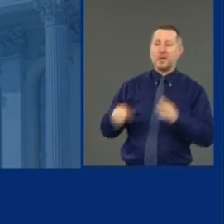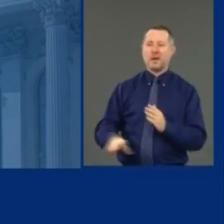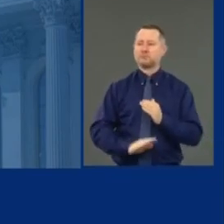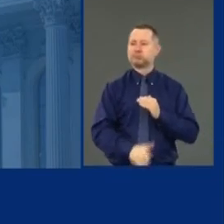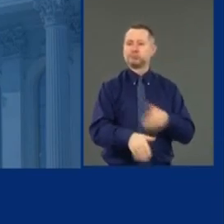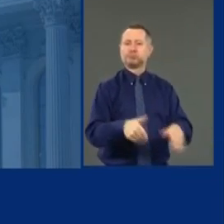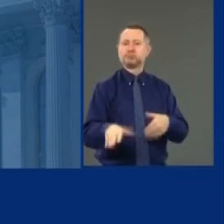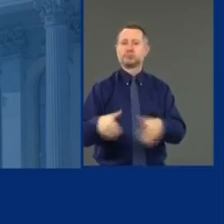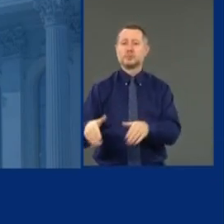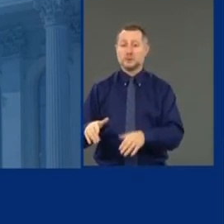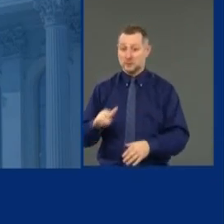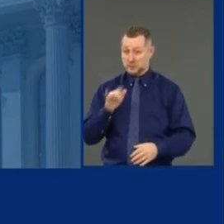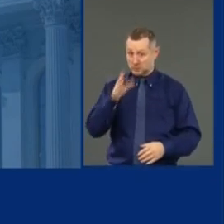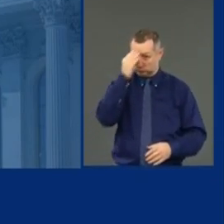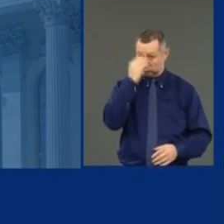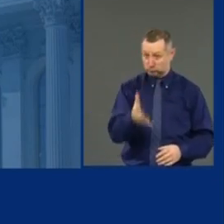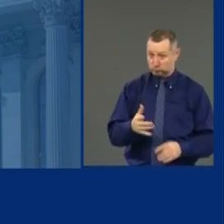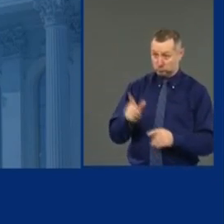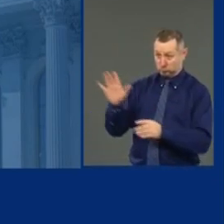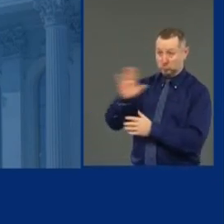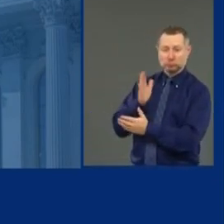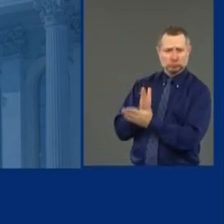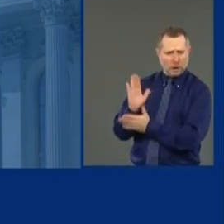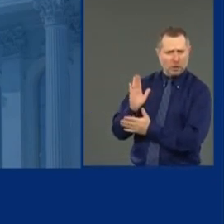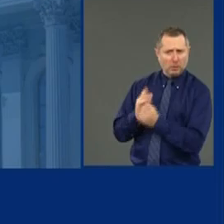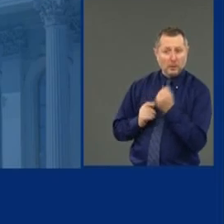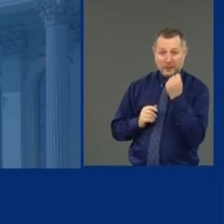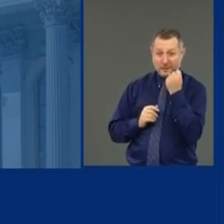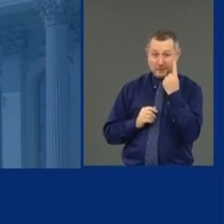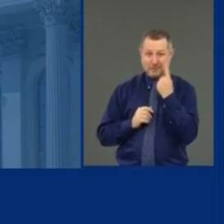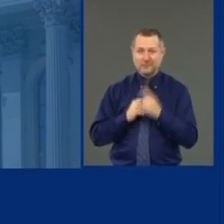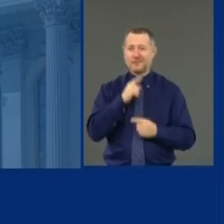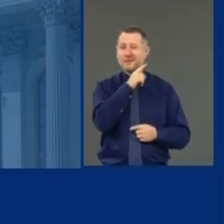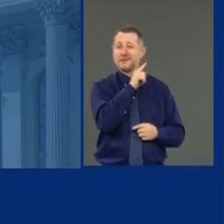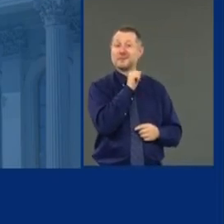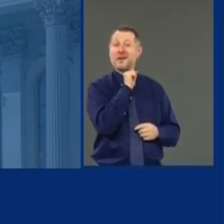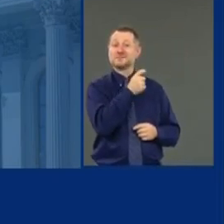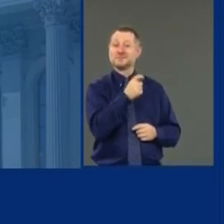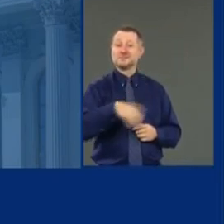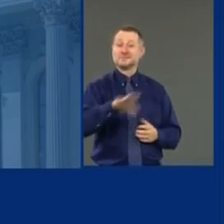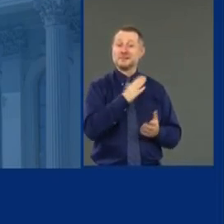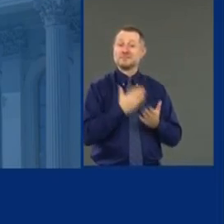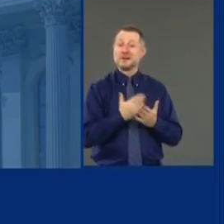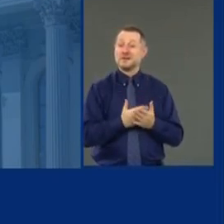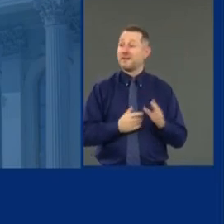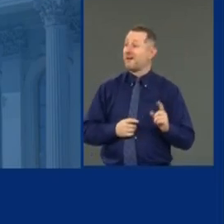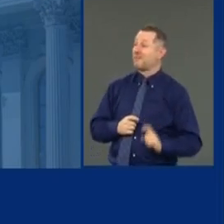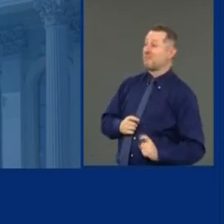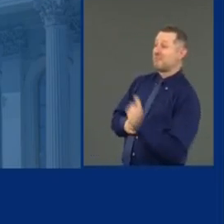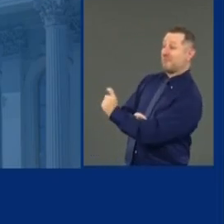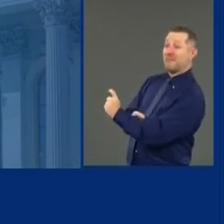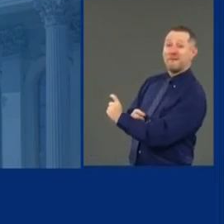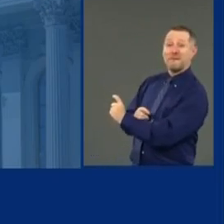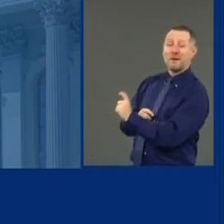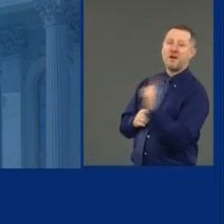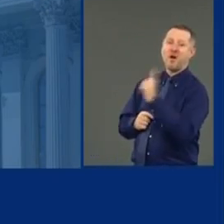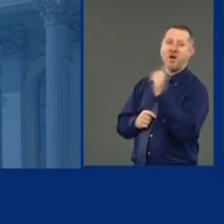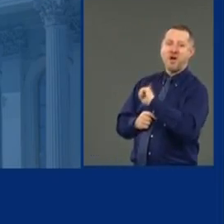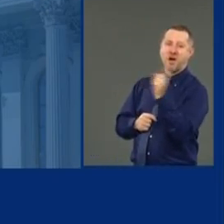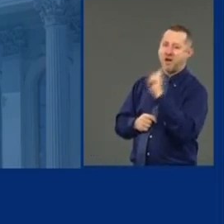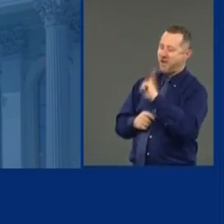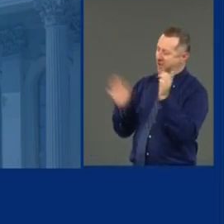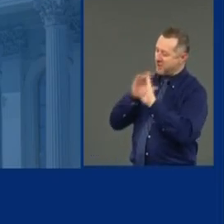corporation's right. But you don't have to subsidize that with government money, right? You shouldn't be giving them government